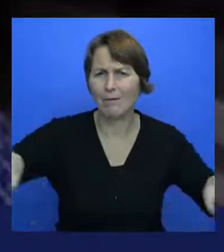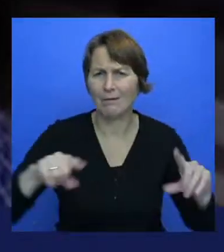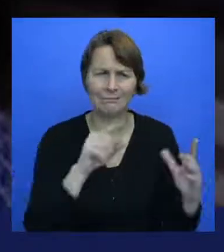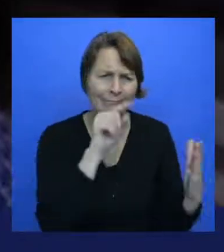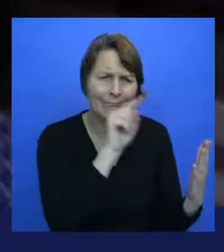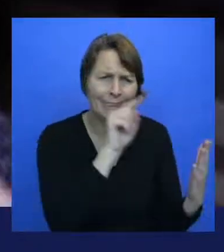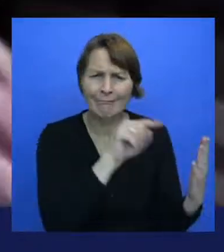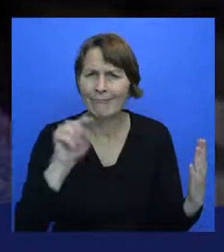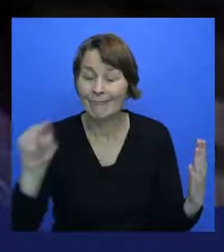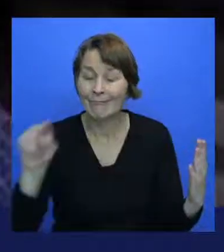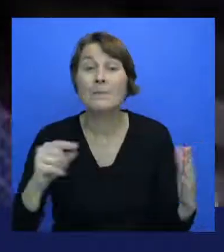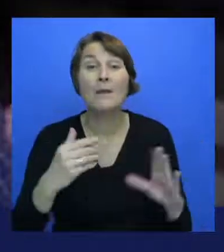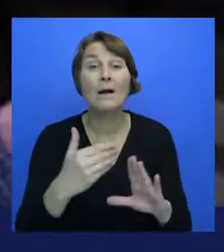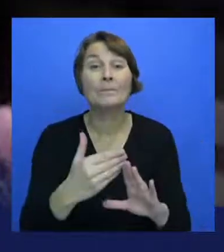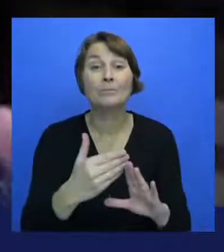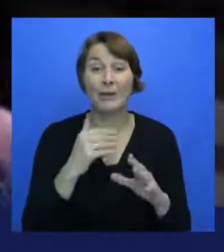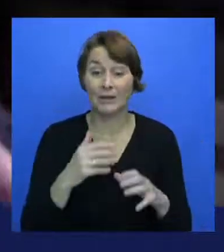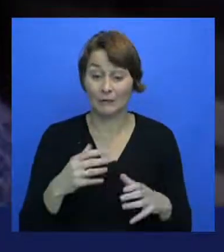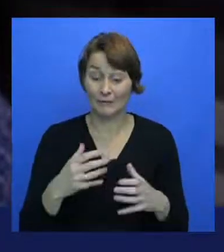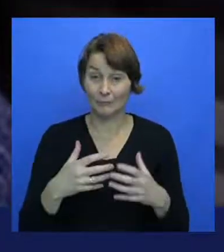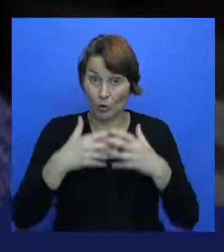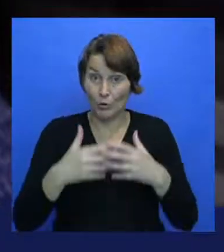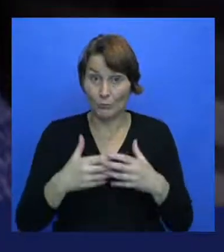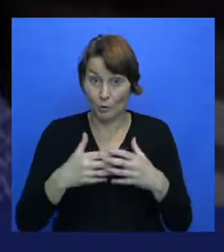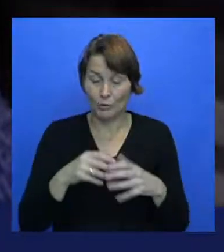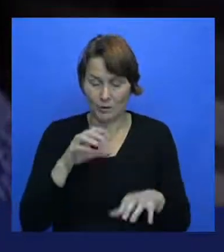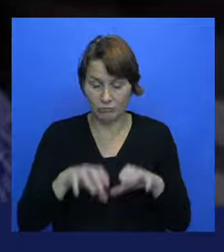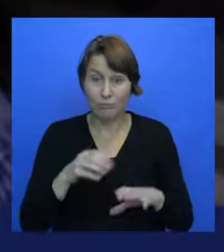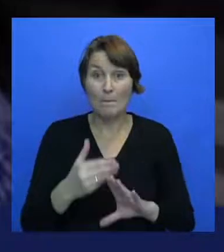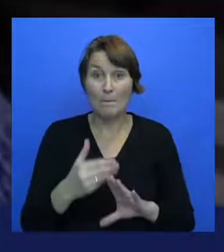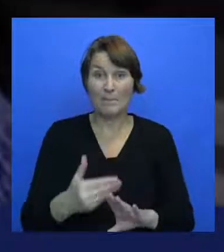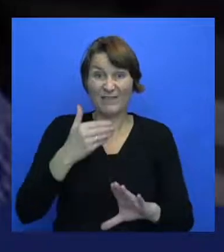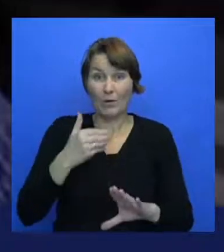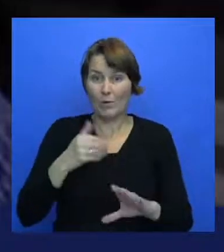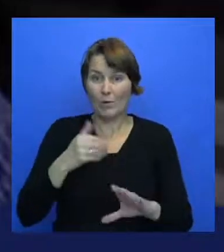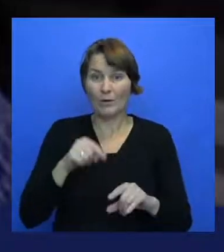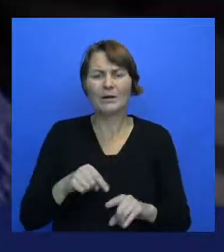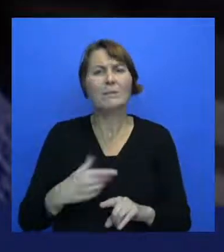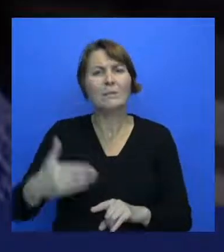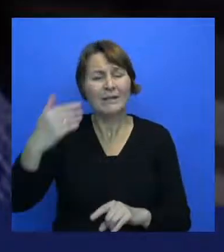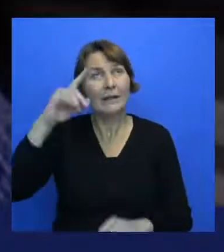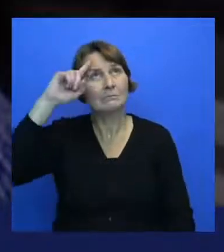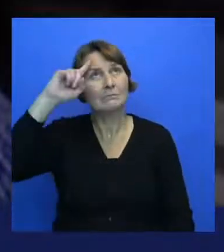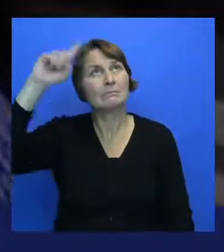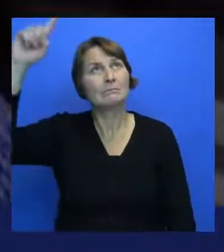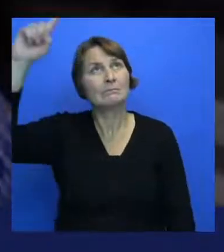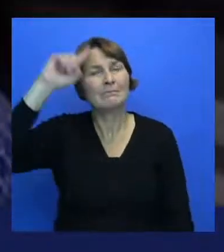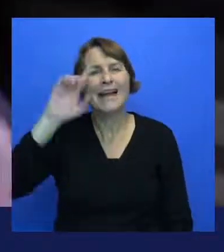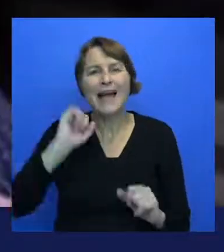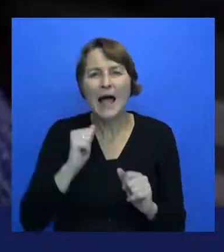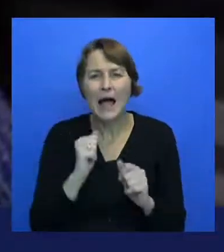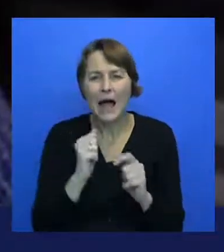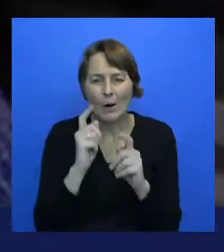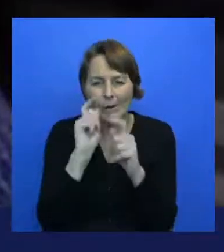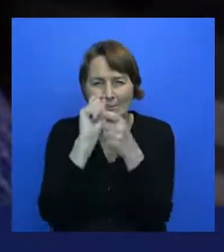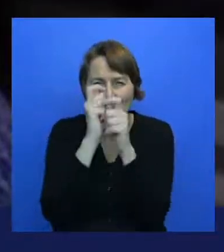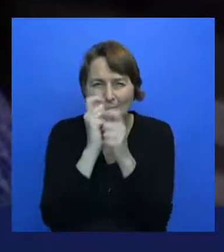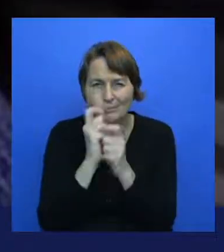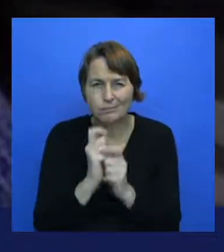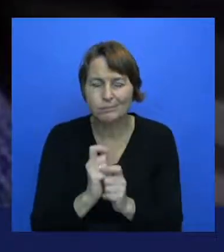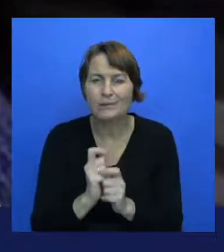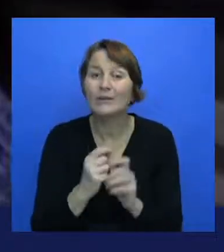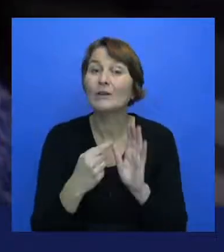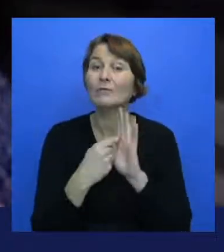hardware could do the computations, they had built the models for computation, right? The Turing complete